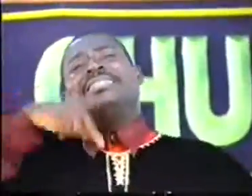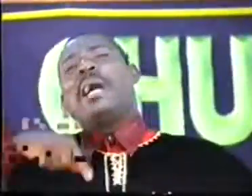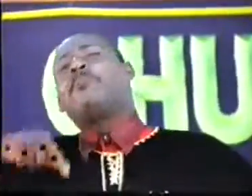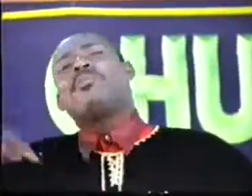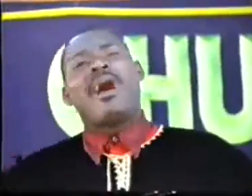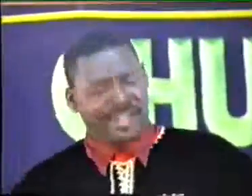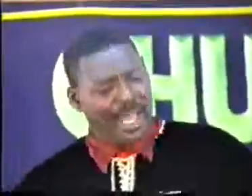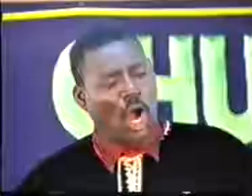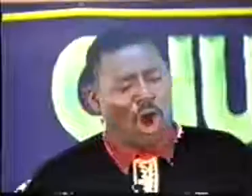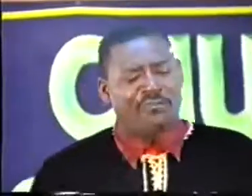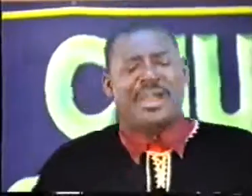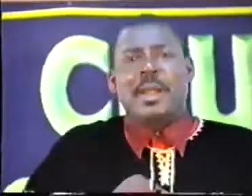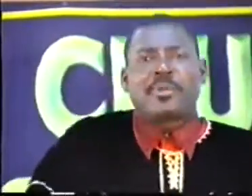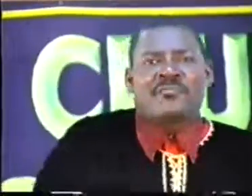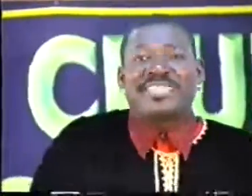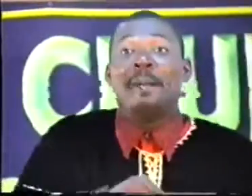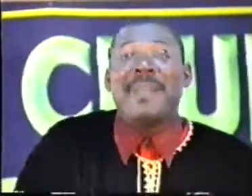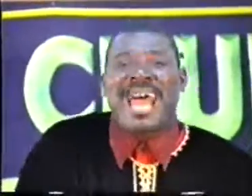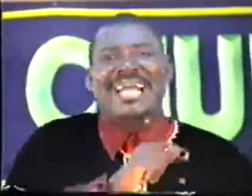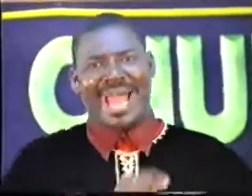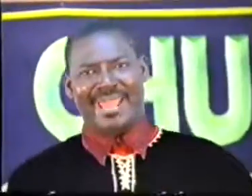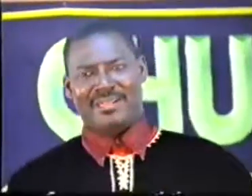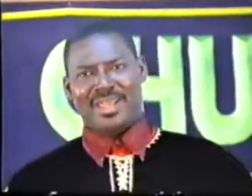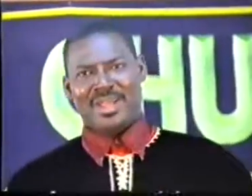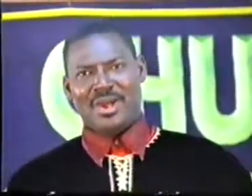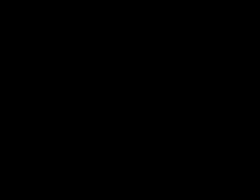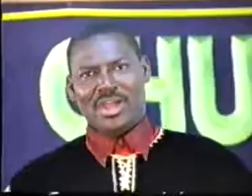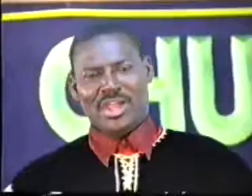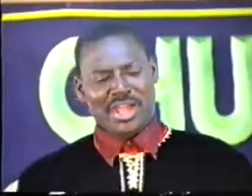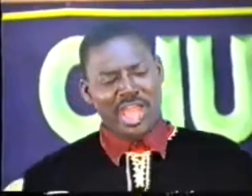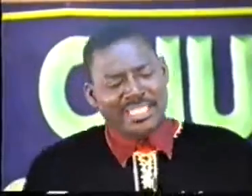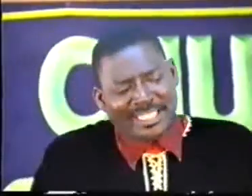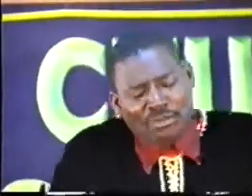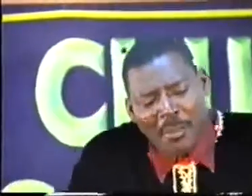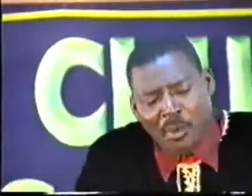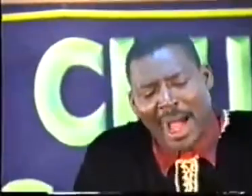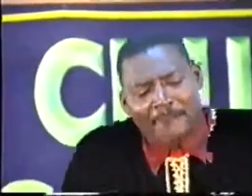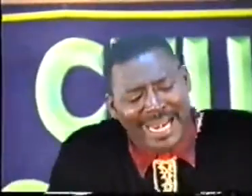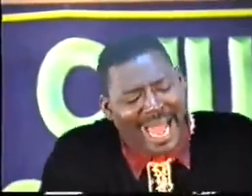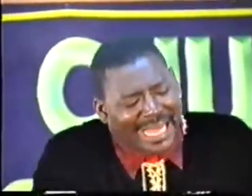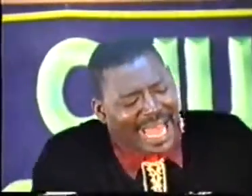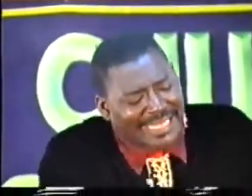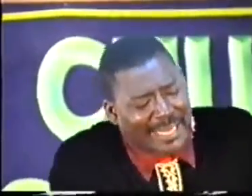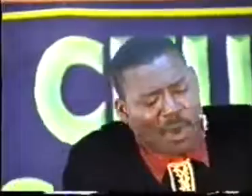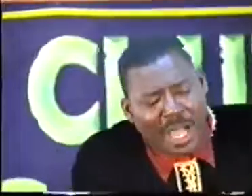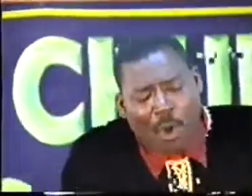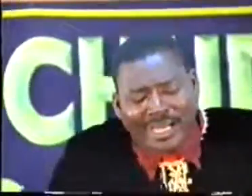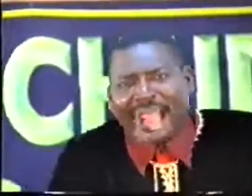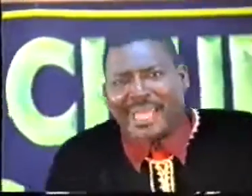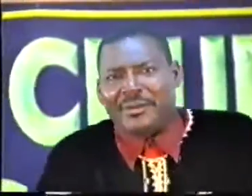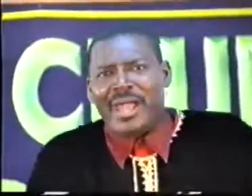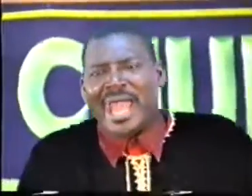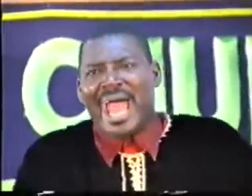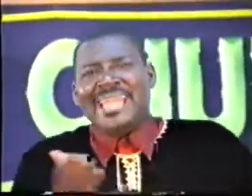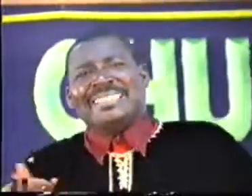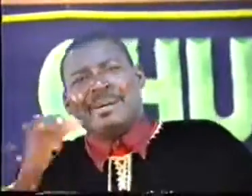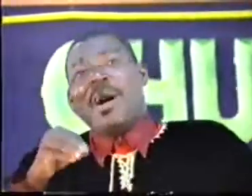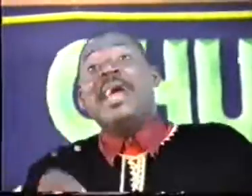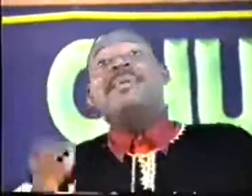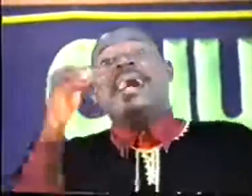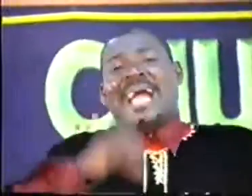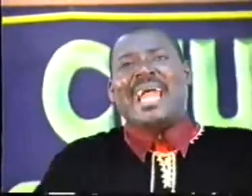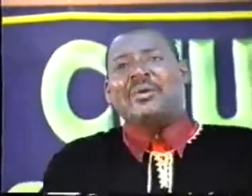a contemporary of the prophet Malachi. It is a Oshamua, Malachi, as someone Yao Kayano, and